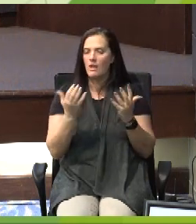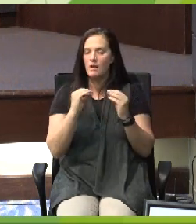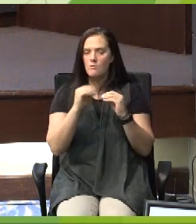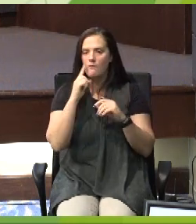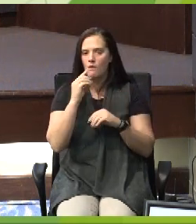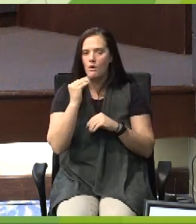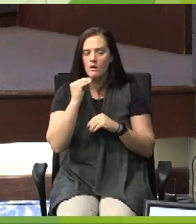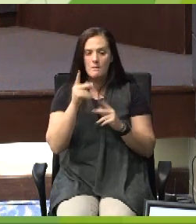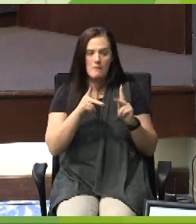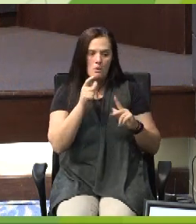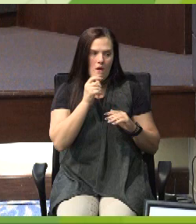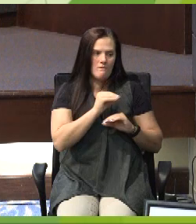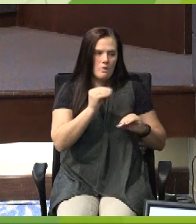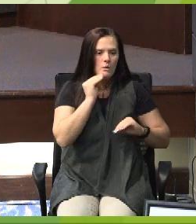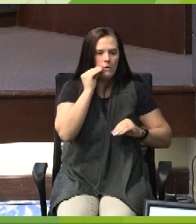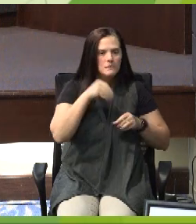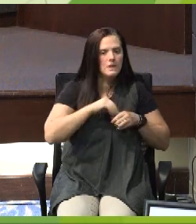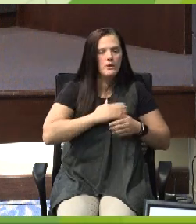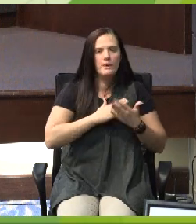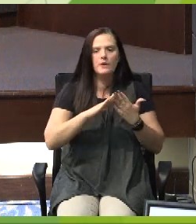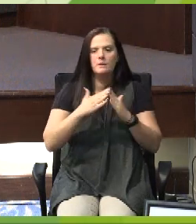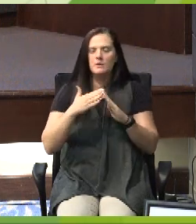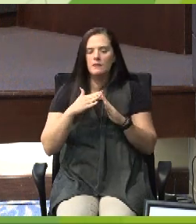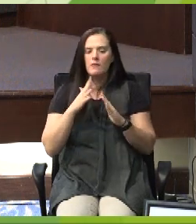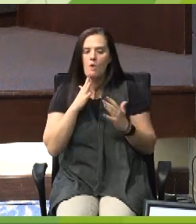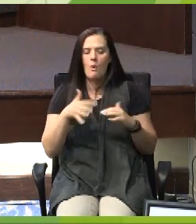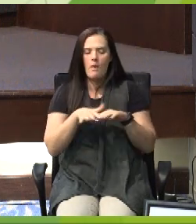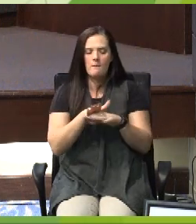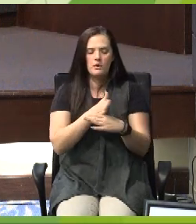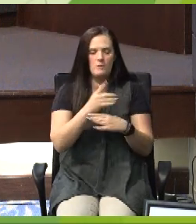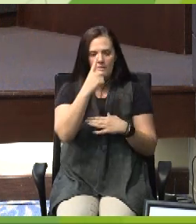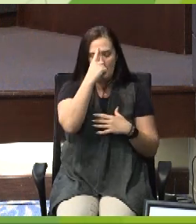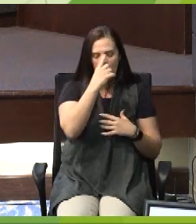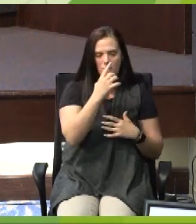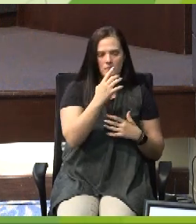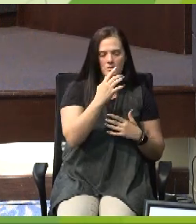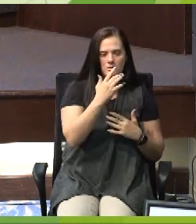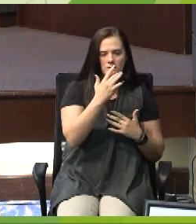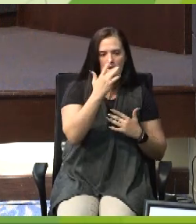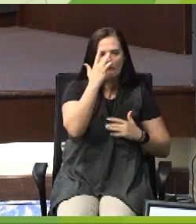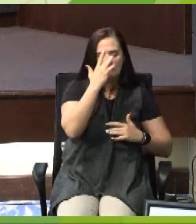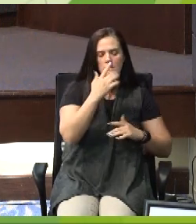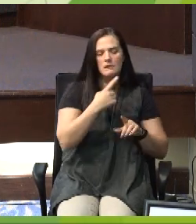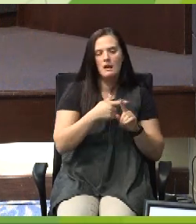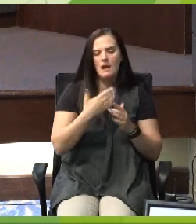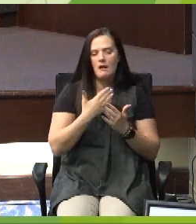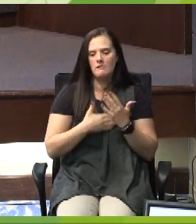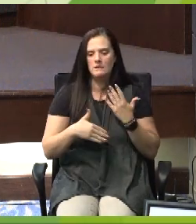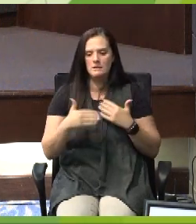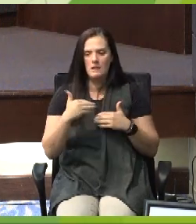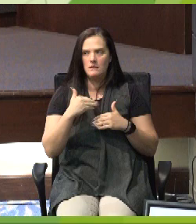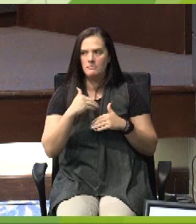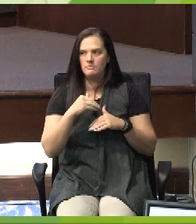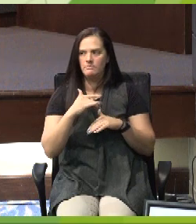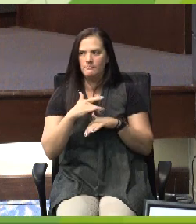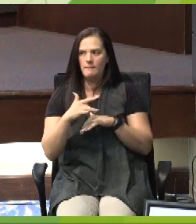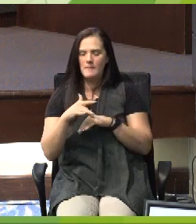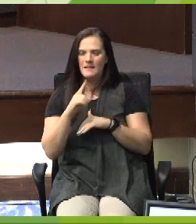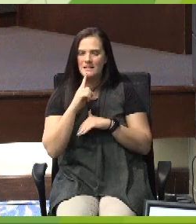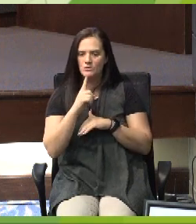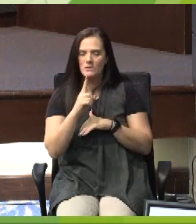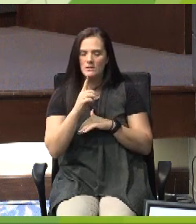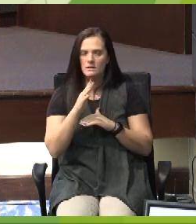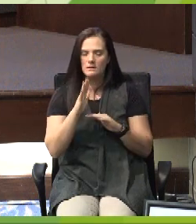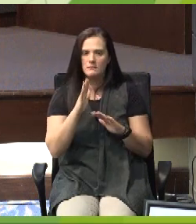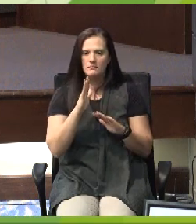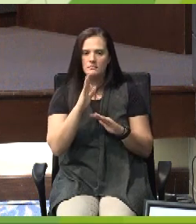work for homelessness in our community. The overlap between mental illness and housing scarcity is pretty stark,